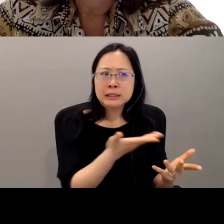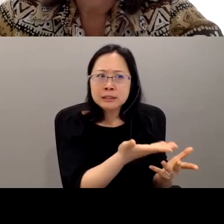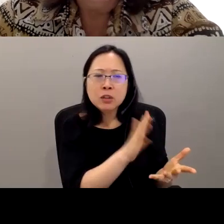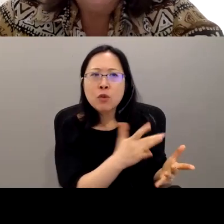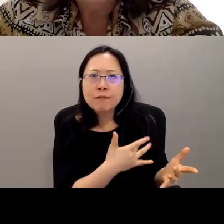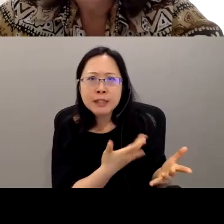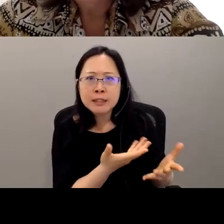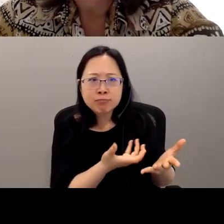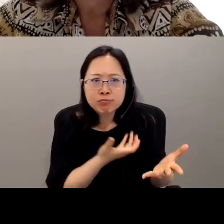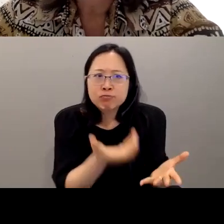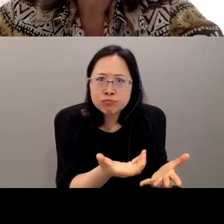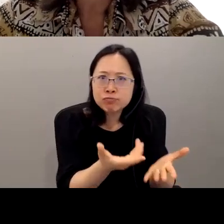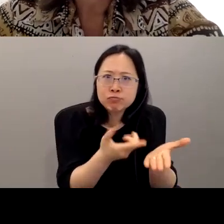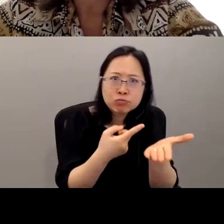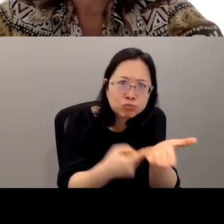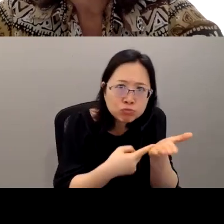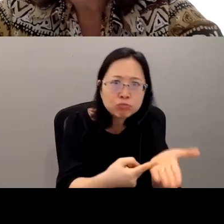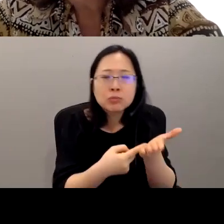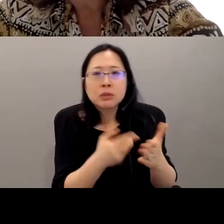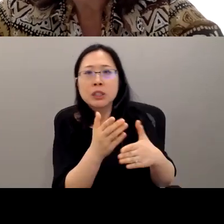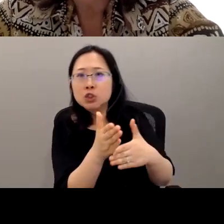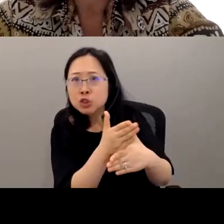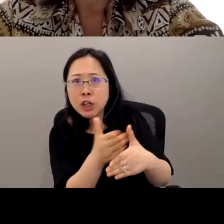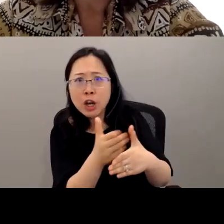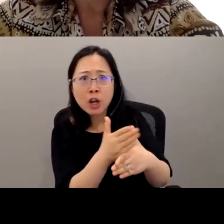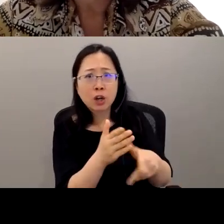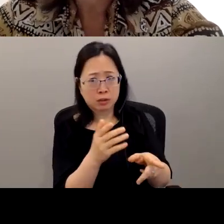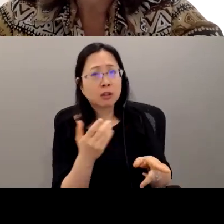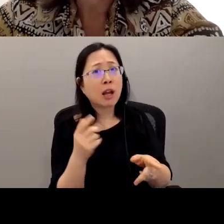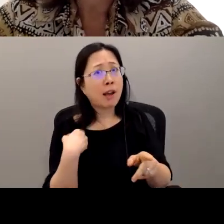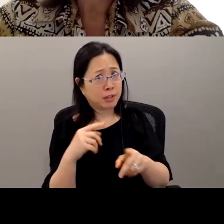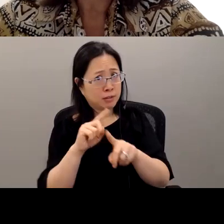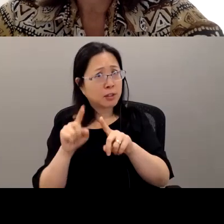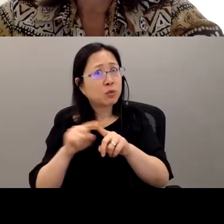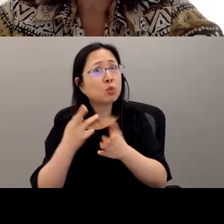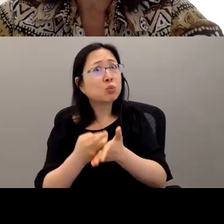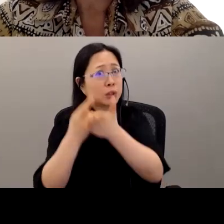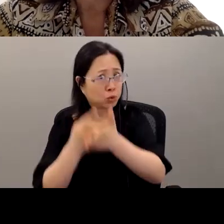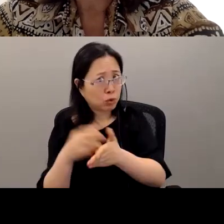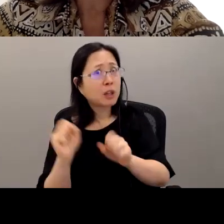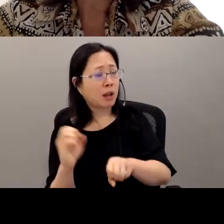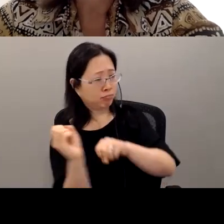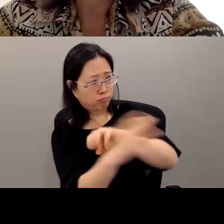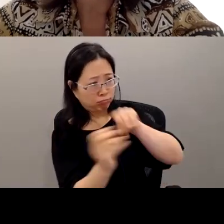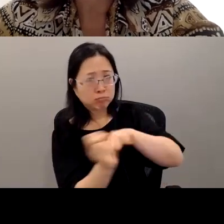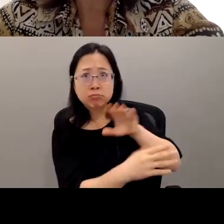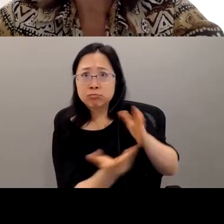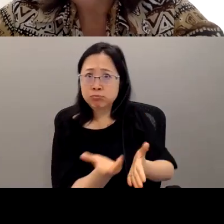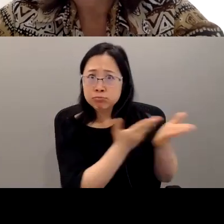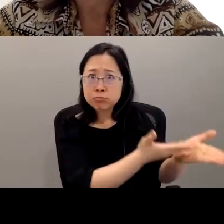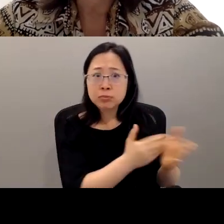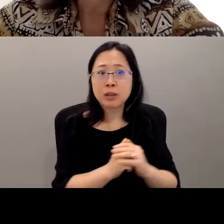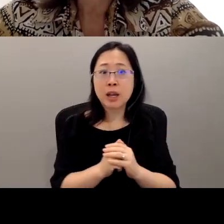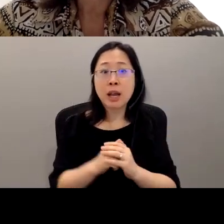they need, what resources can we refer to them. And the peer mentors call them once a